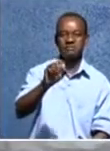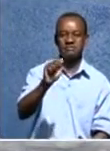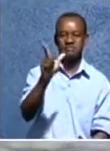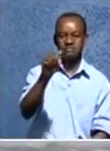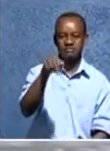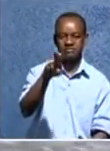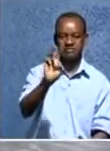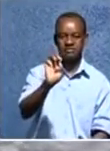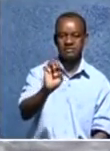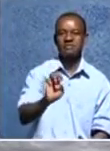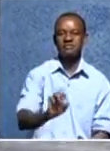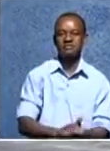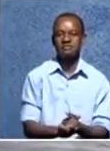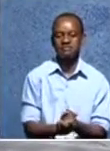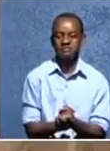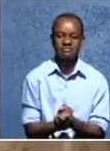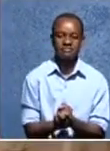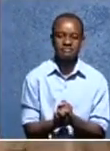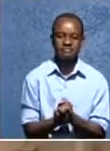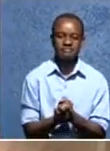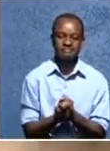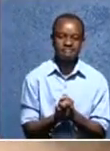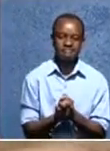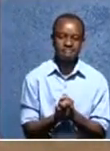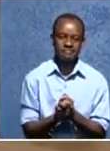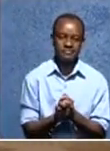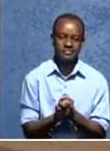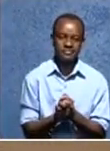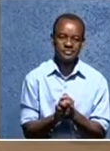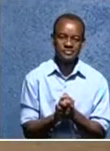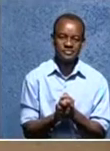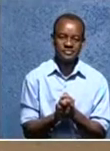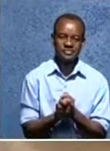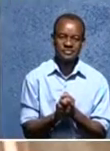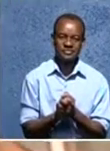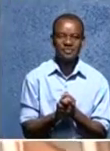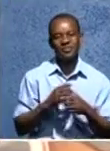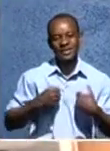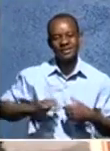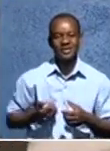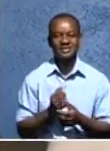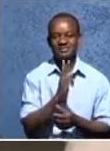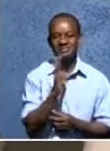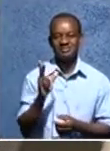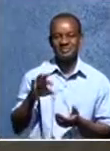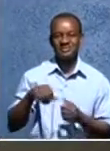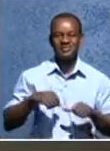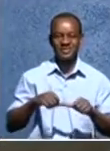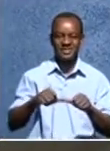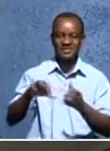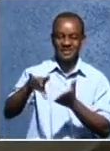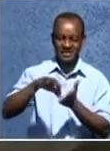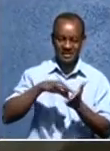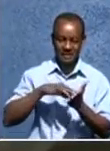moment, we are told, if we look at our statistics, especially from the European market. So people do come back for more, and that is a good sign already, but we need to ride on